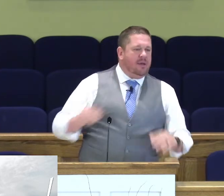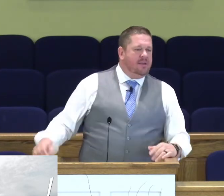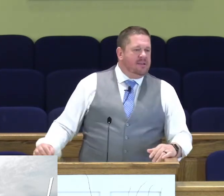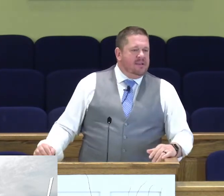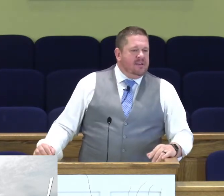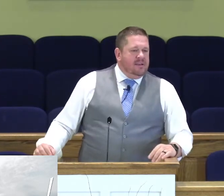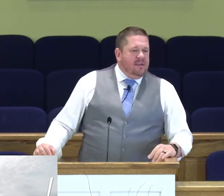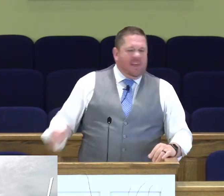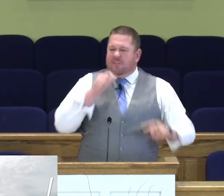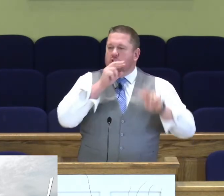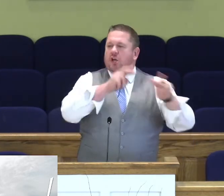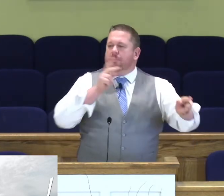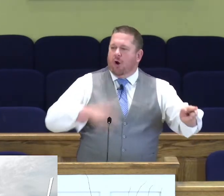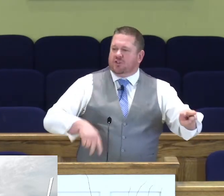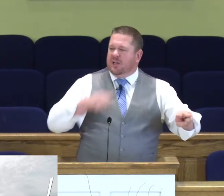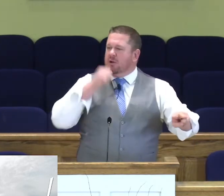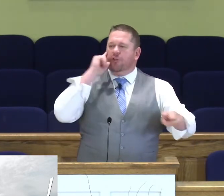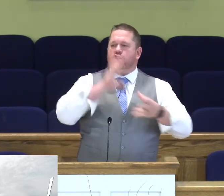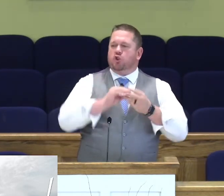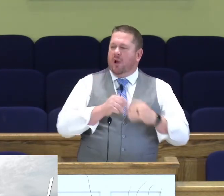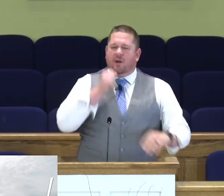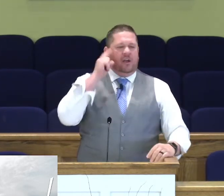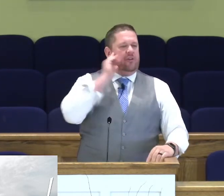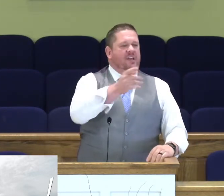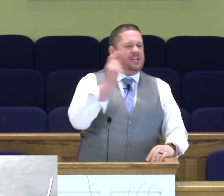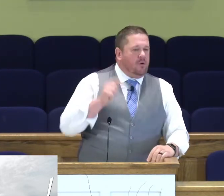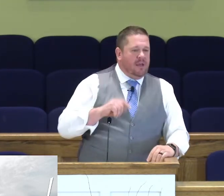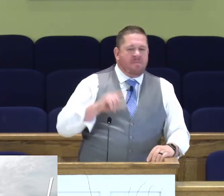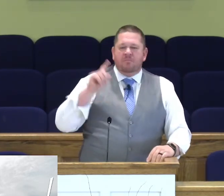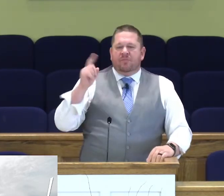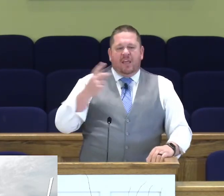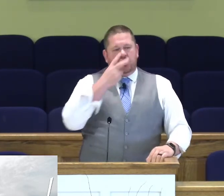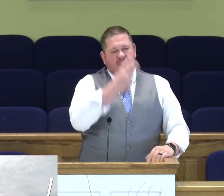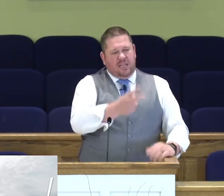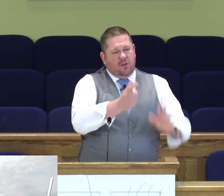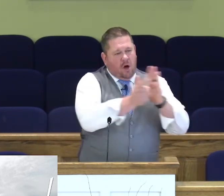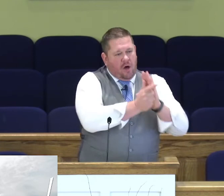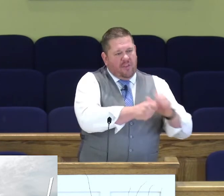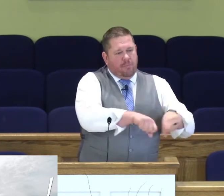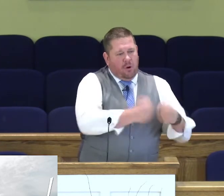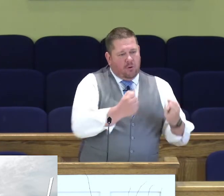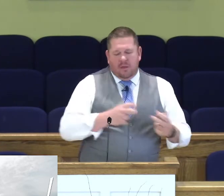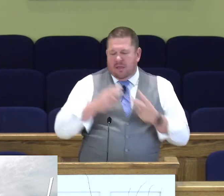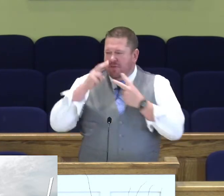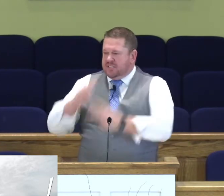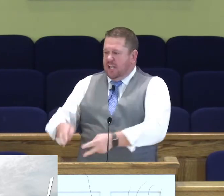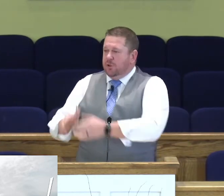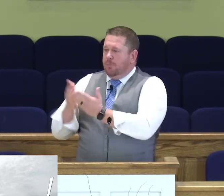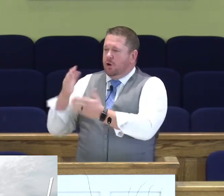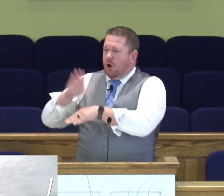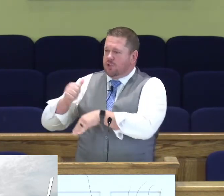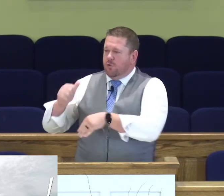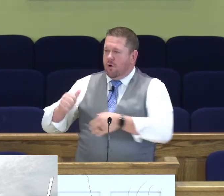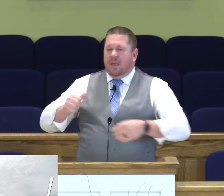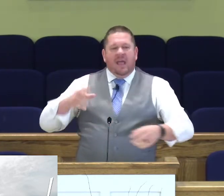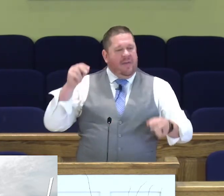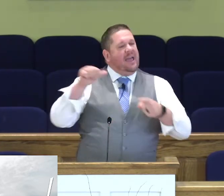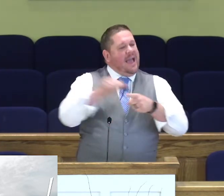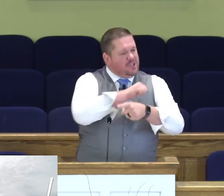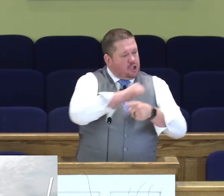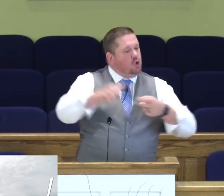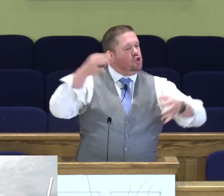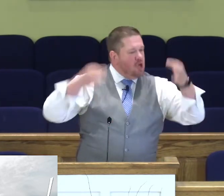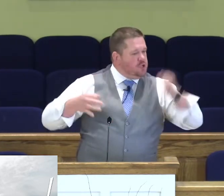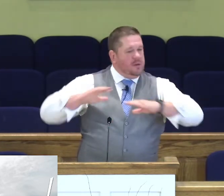book. They don't even look at the person. They don't hear their story. They don't hear their testimony. They just see the law that they broke. They see what the book calls for, and